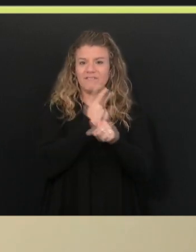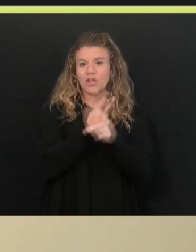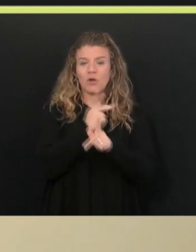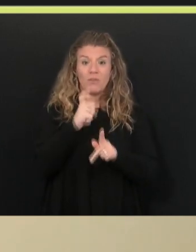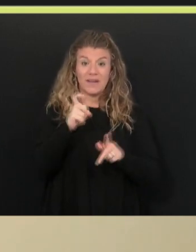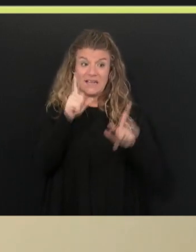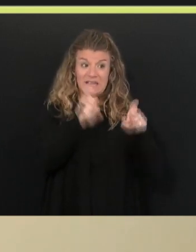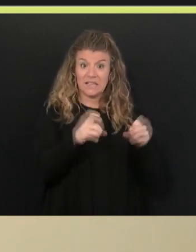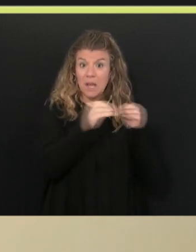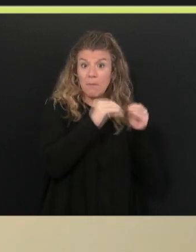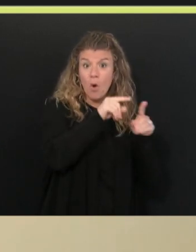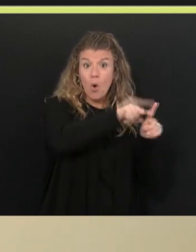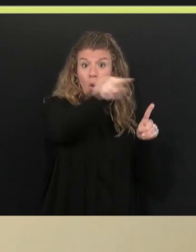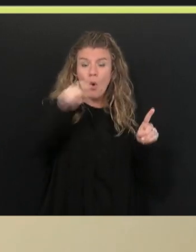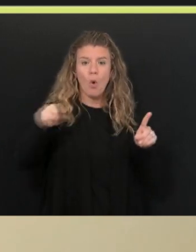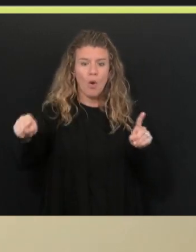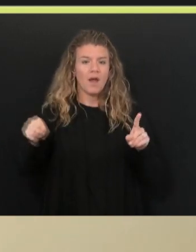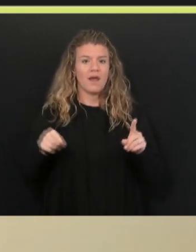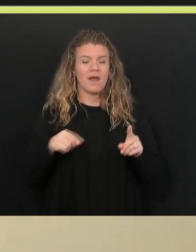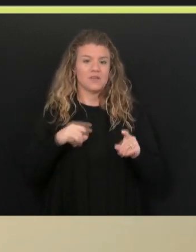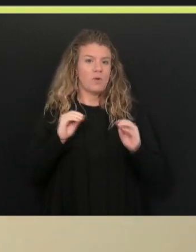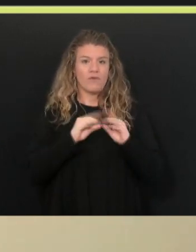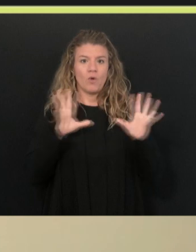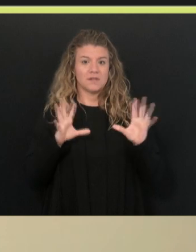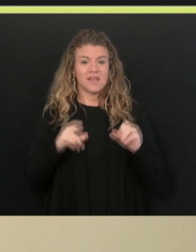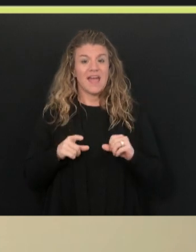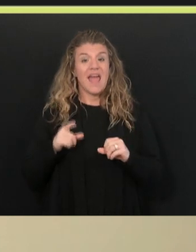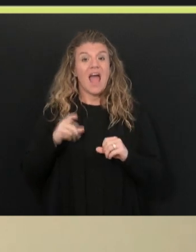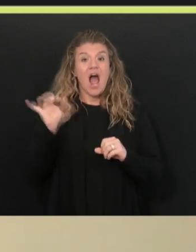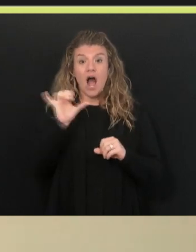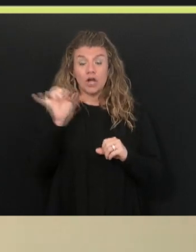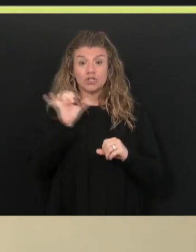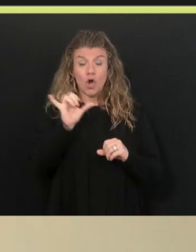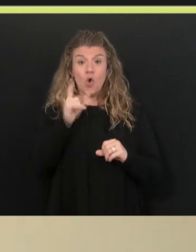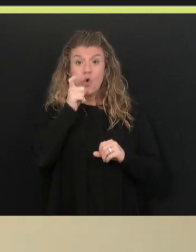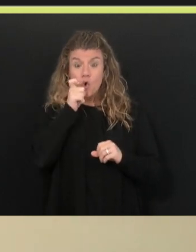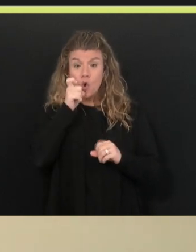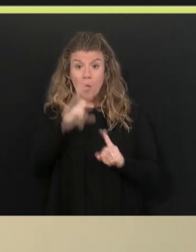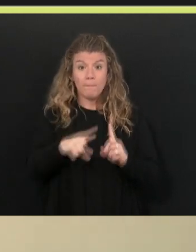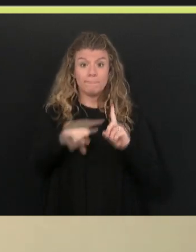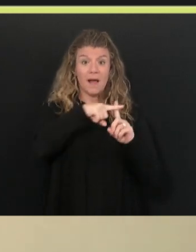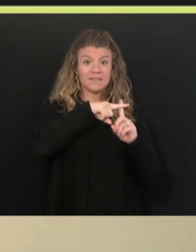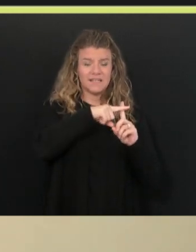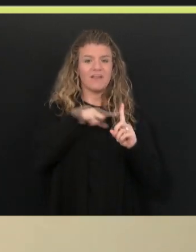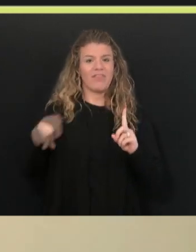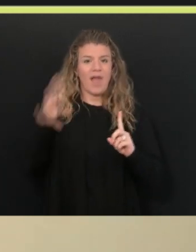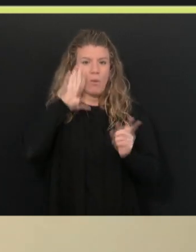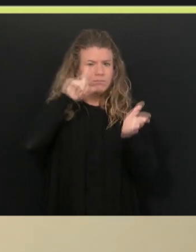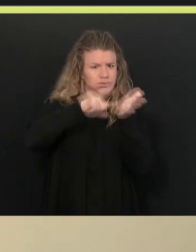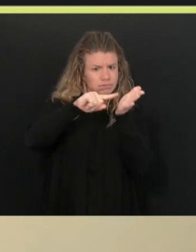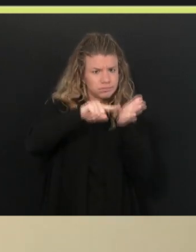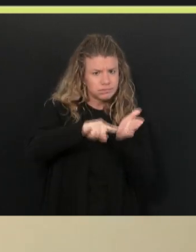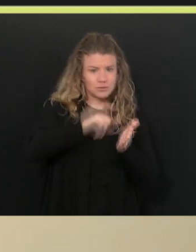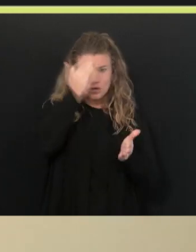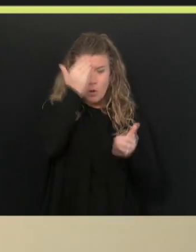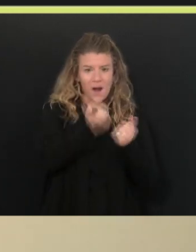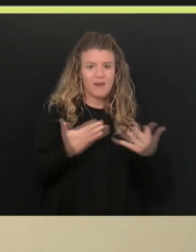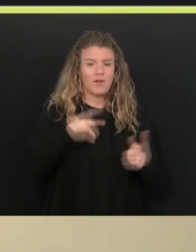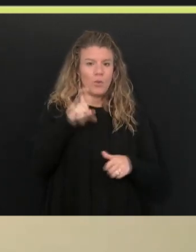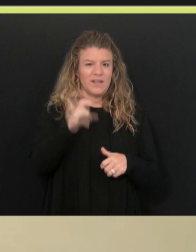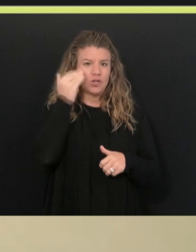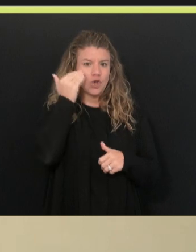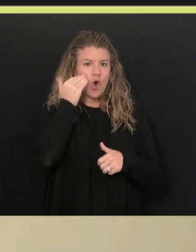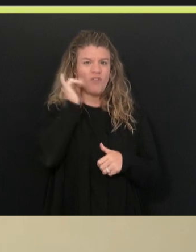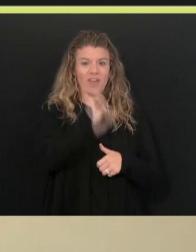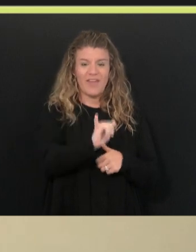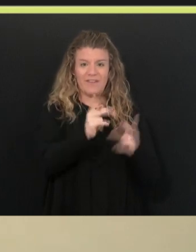testing. And they, of course, are going to be doing the contact tracing, which will provide us the information we need to know for